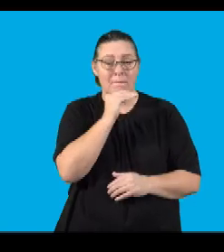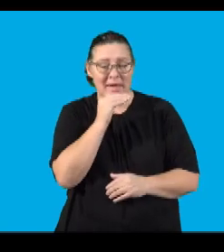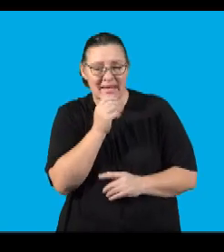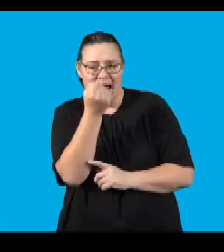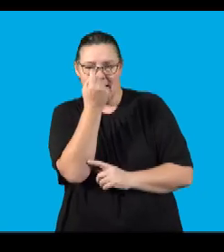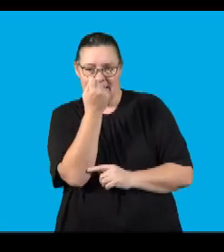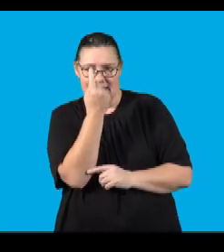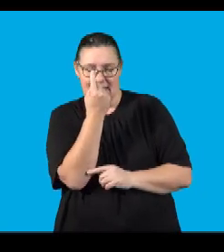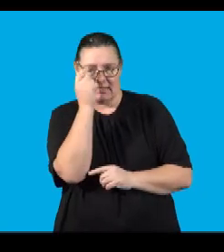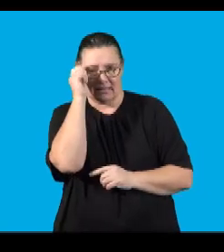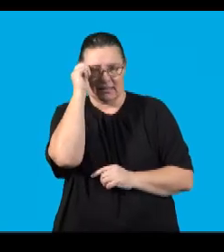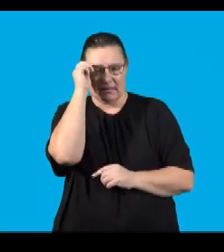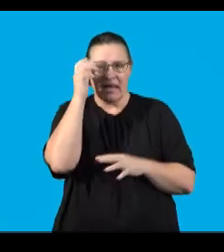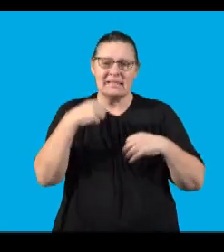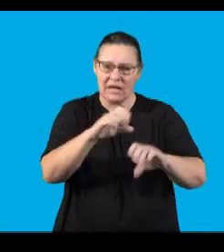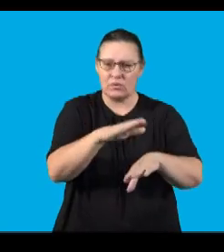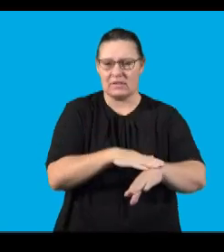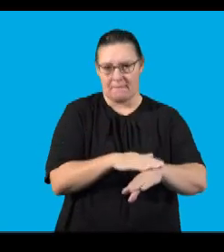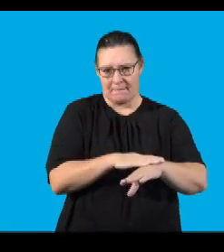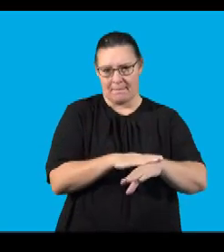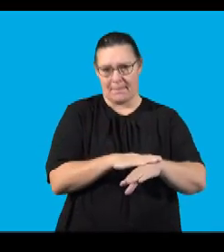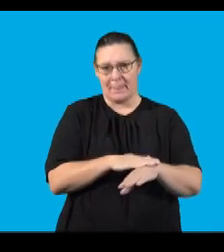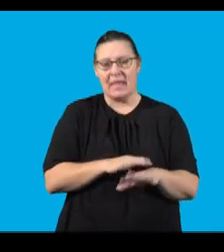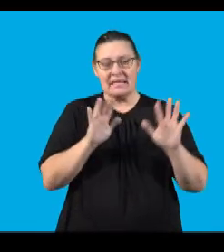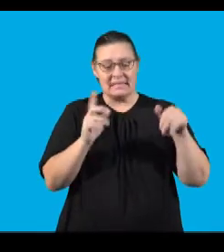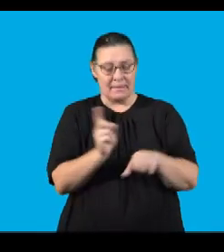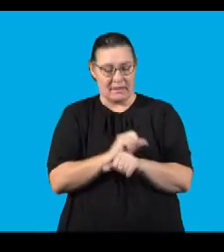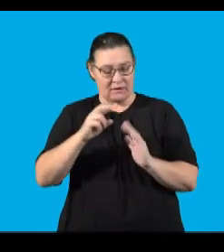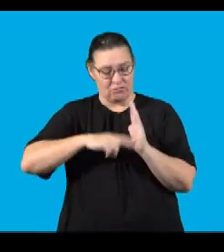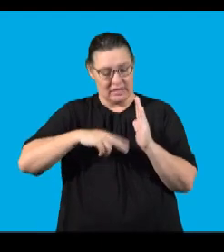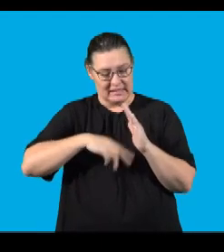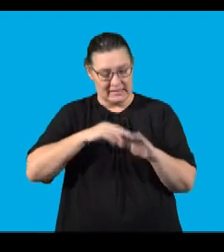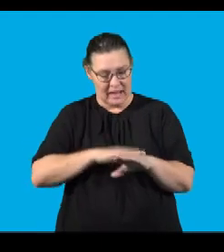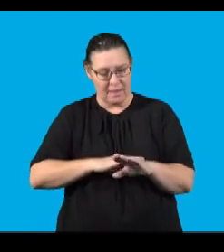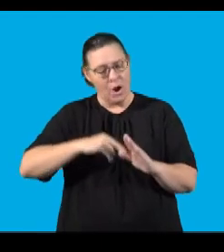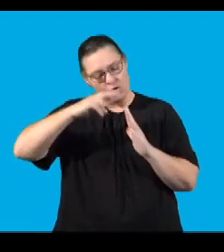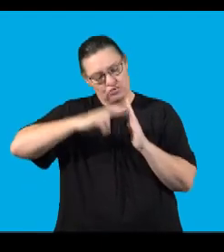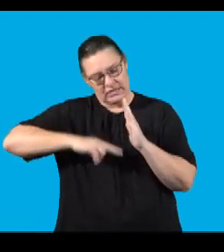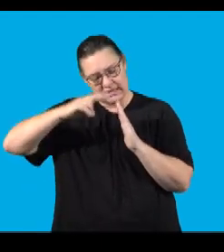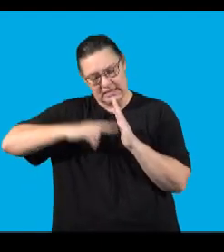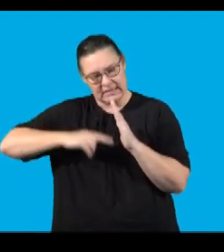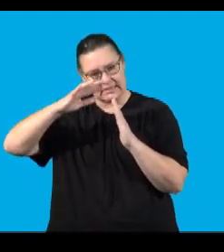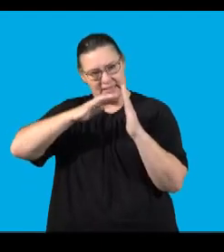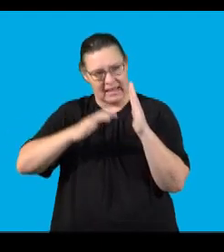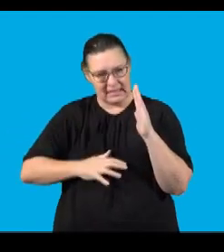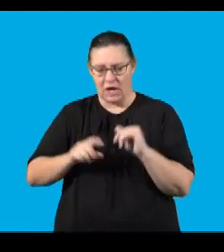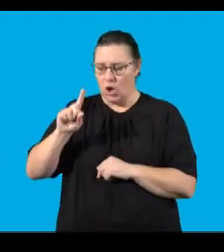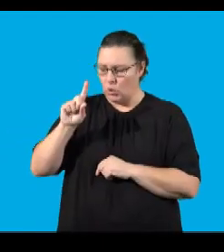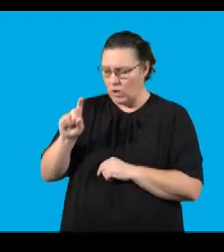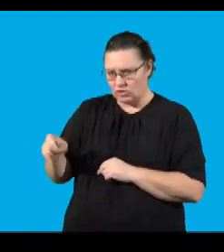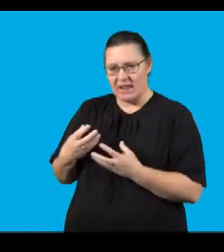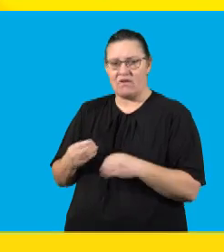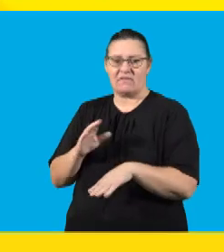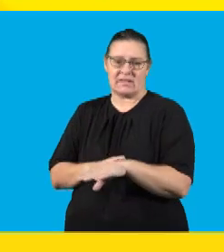for Meaning and Understanding. Take your time. I suggest using the 10 minutes reading time to read the text and